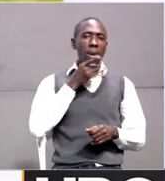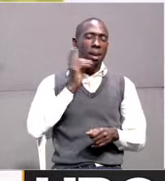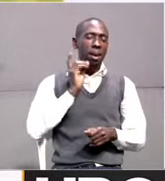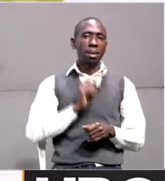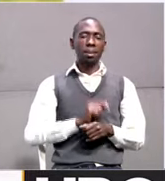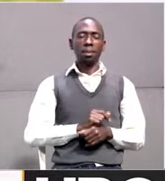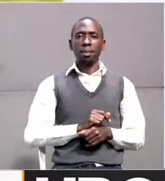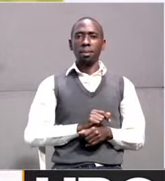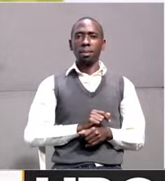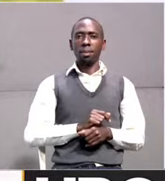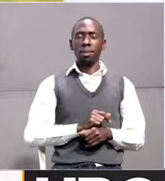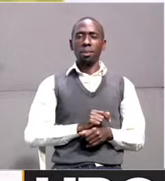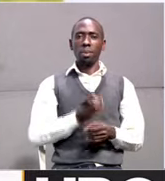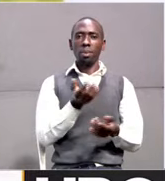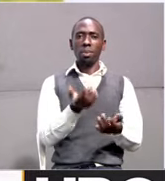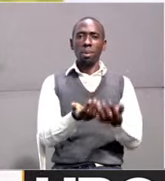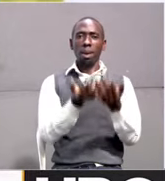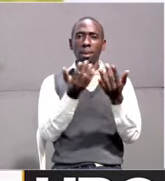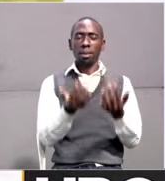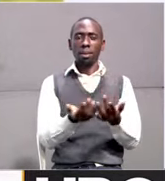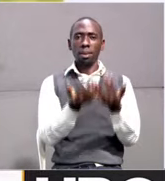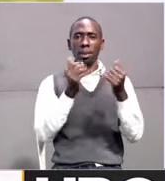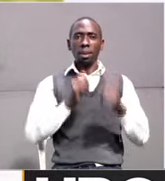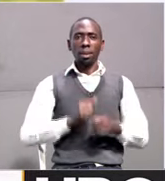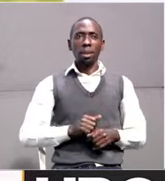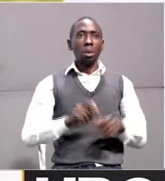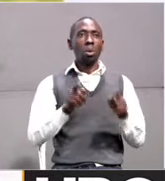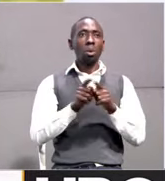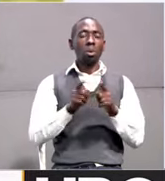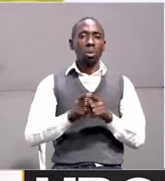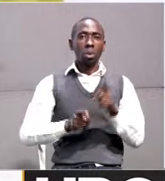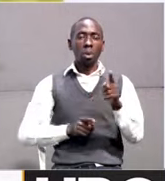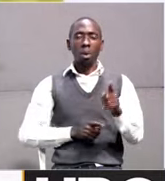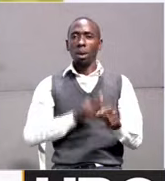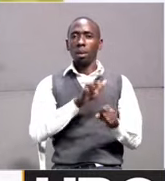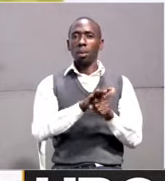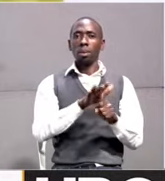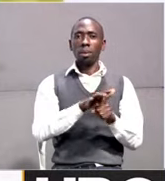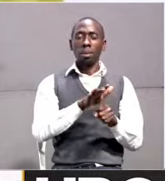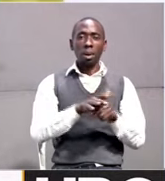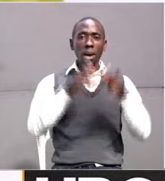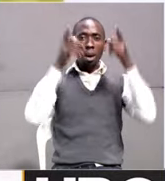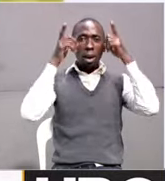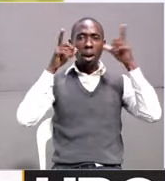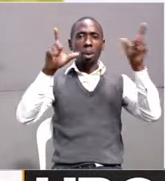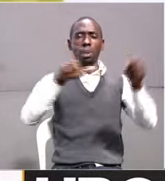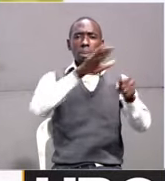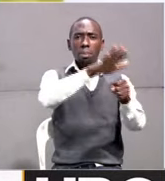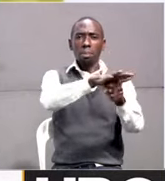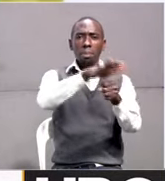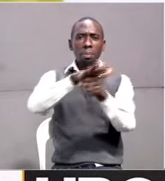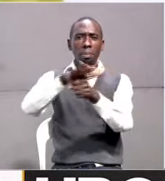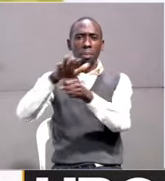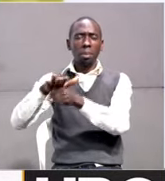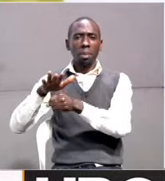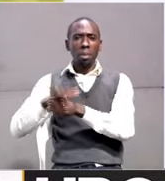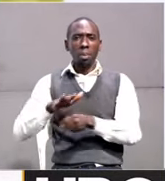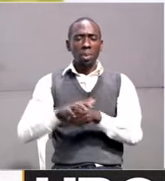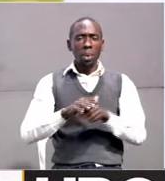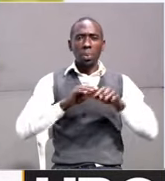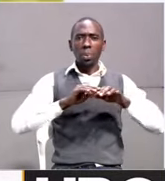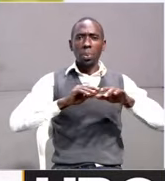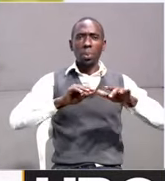grass. The herds were numerous." The cows were